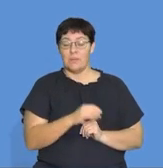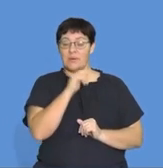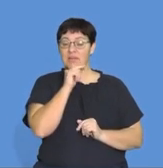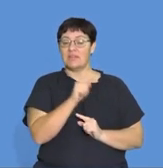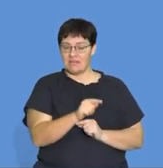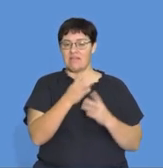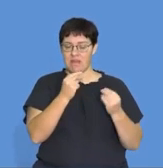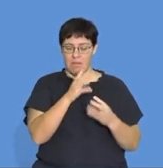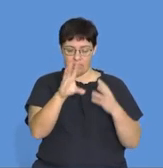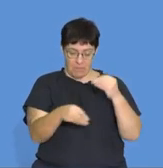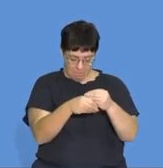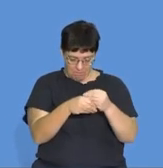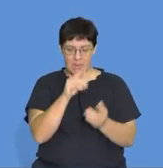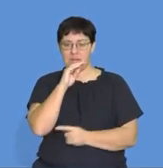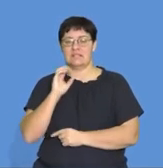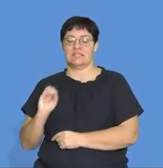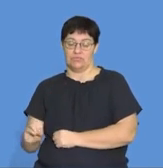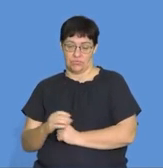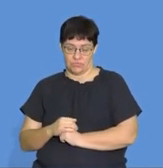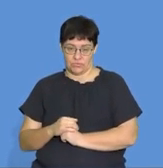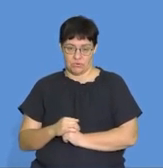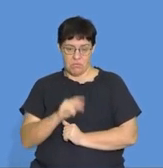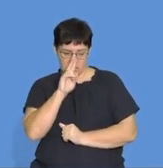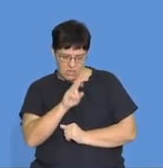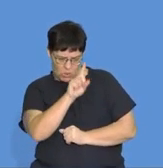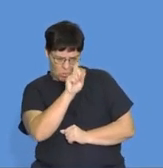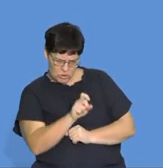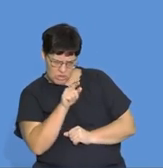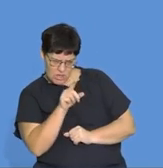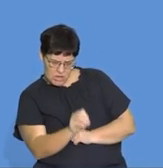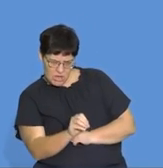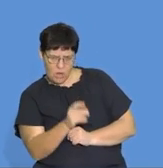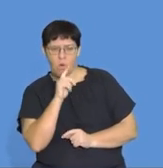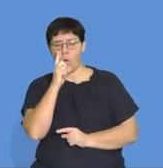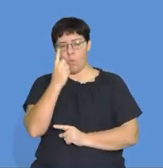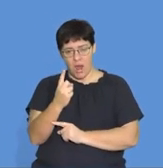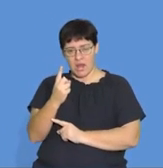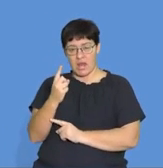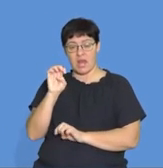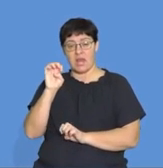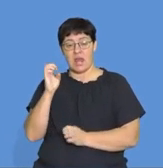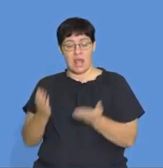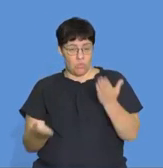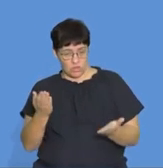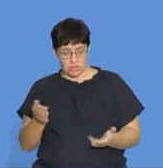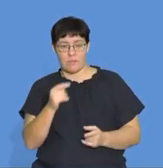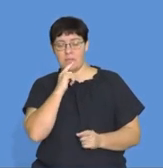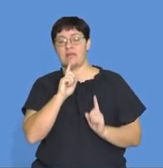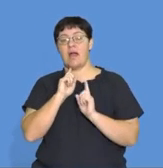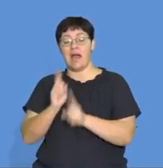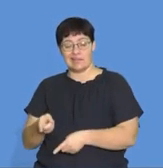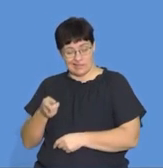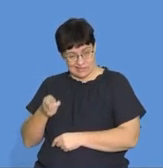that always add up to 0. So if you see both of them in one question or one equation, the answer must definitely be